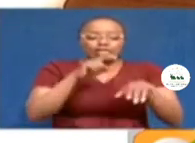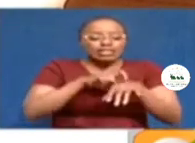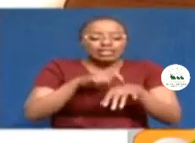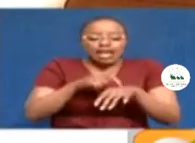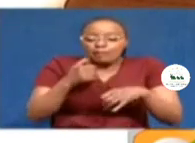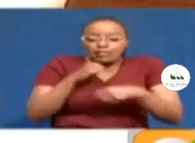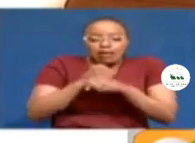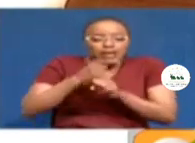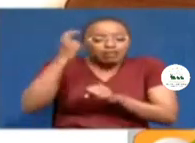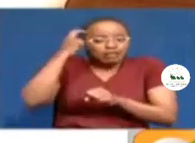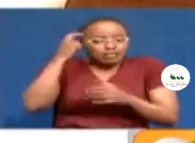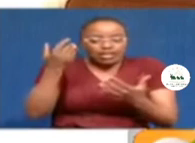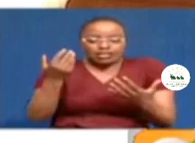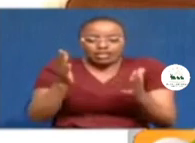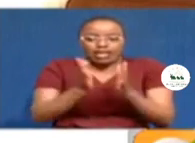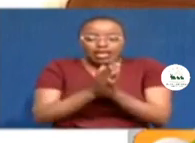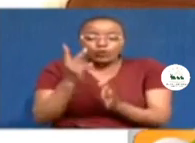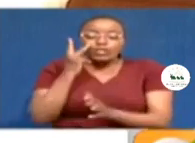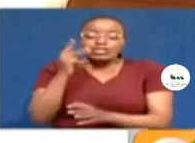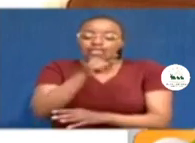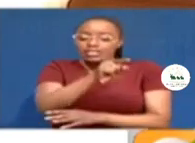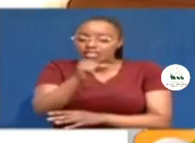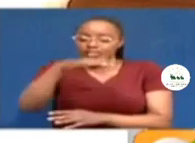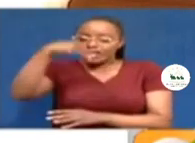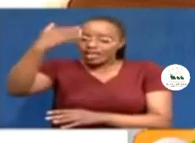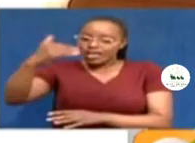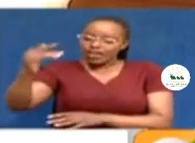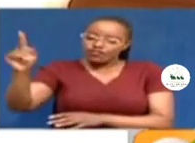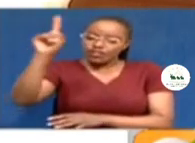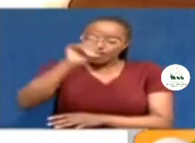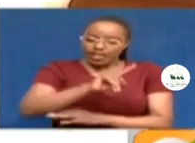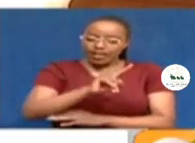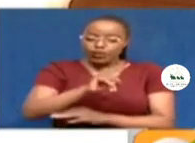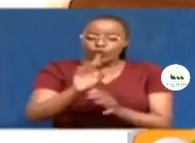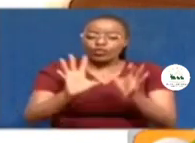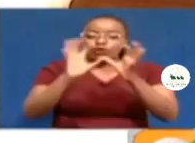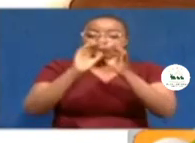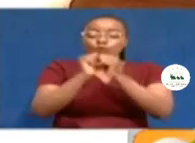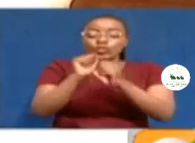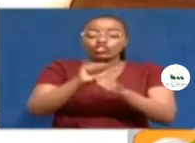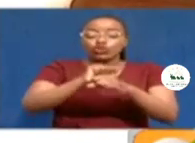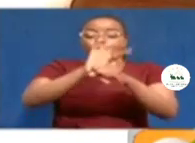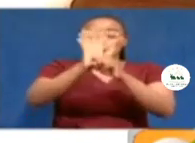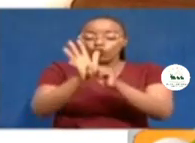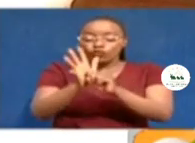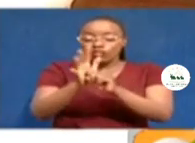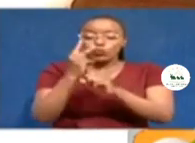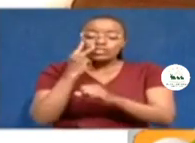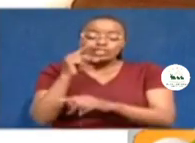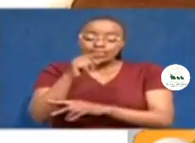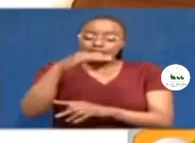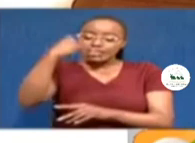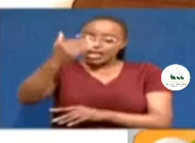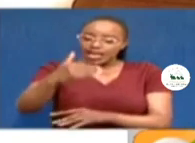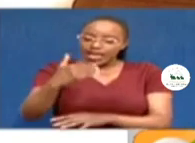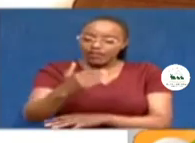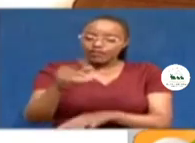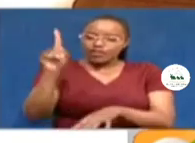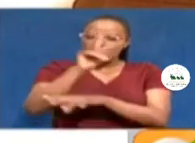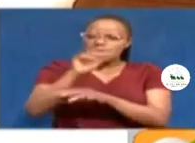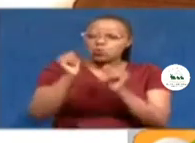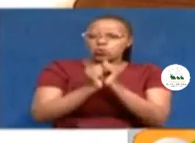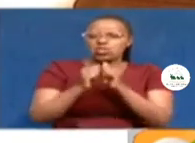makes sense. And we see this on a daily basis with regard to COVID. We see this with